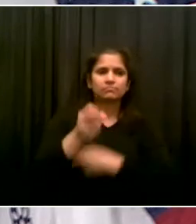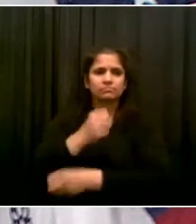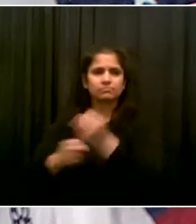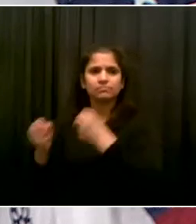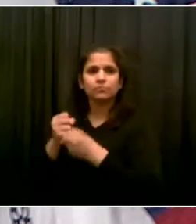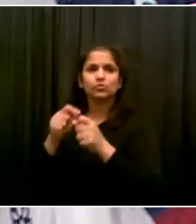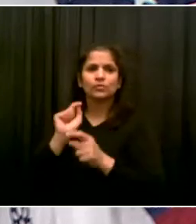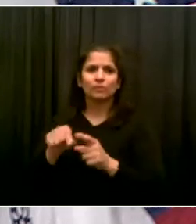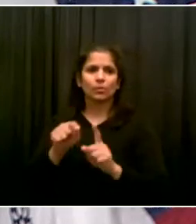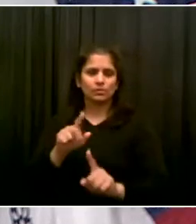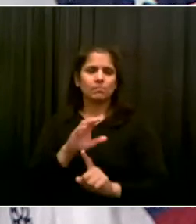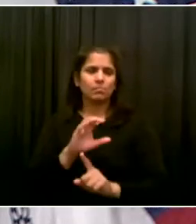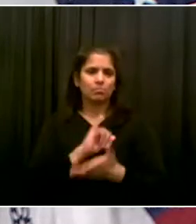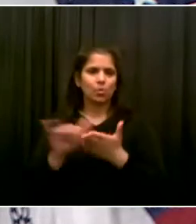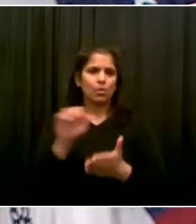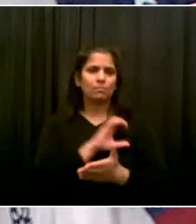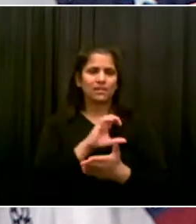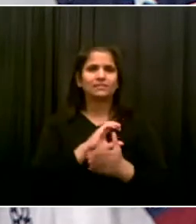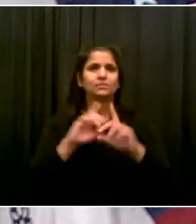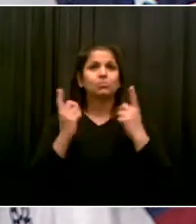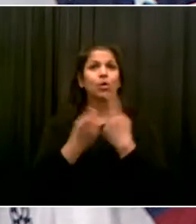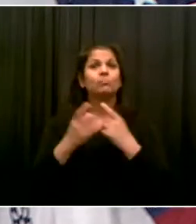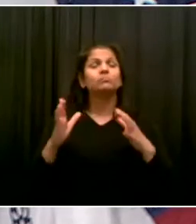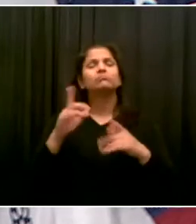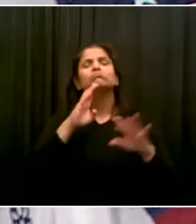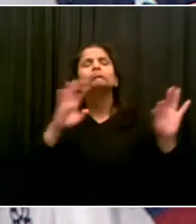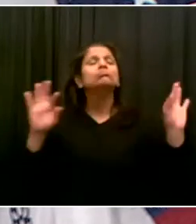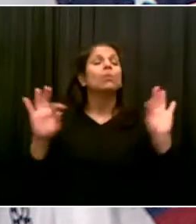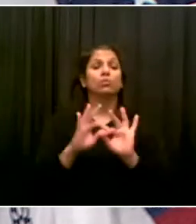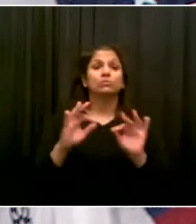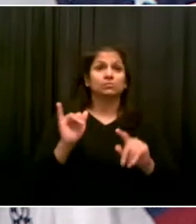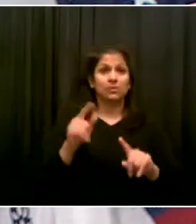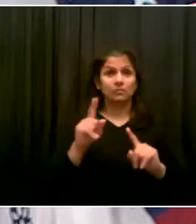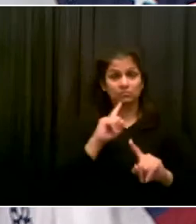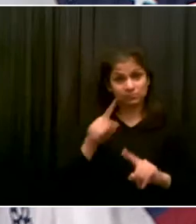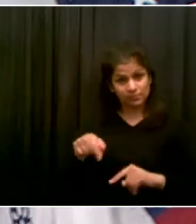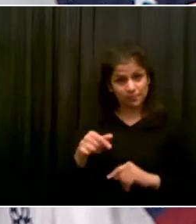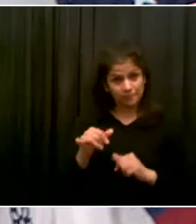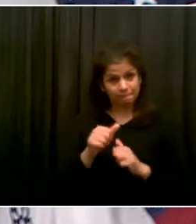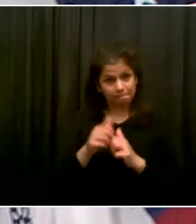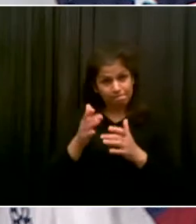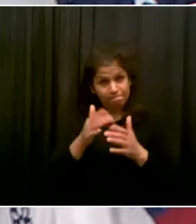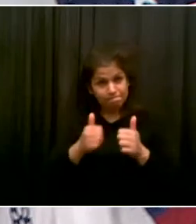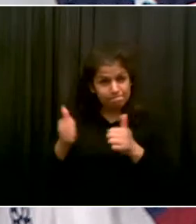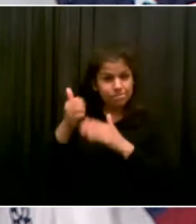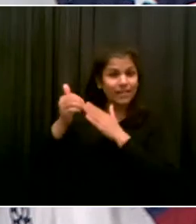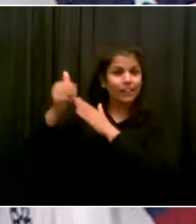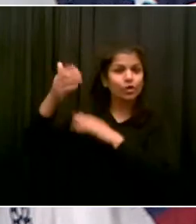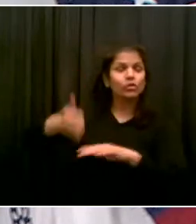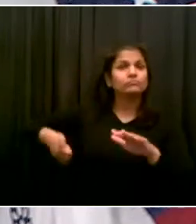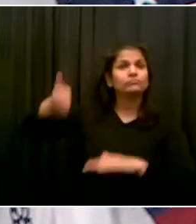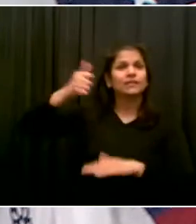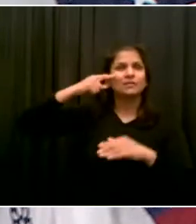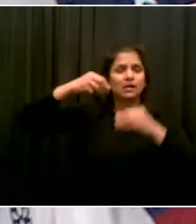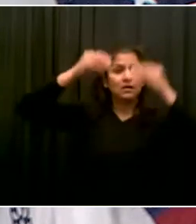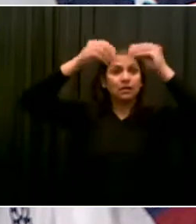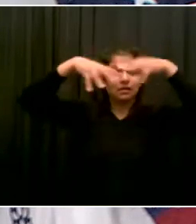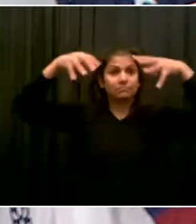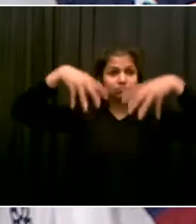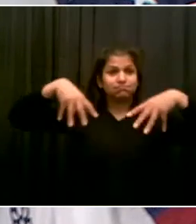to change the composition of leadership in a variety of ways and bring in more and more voices from all